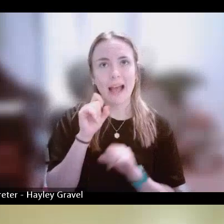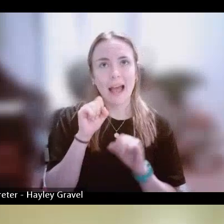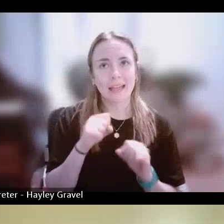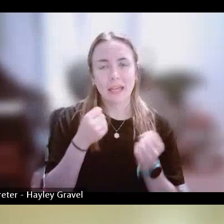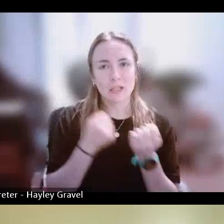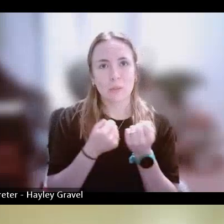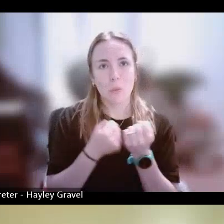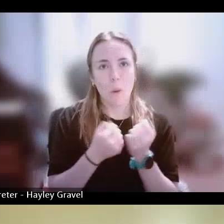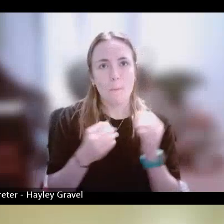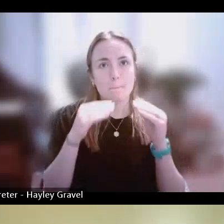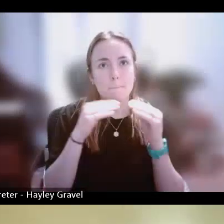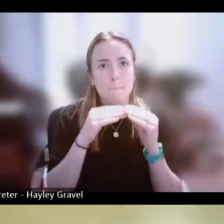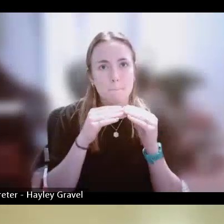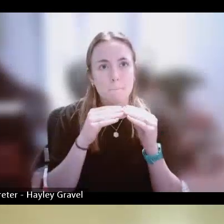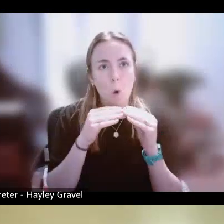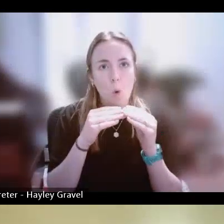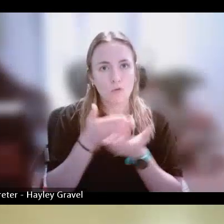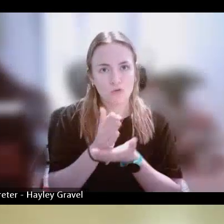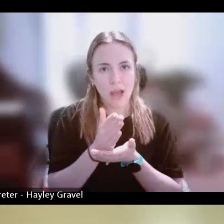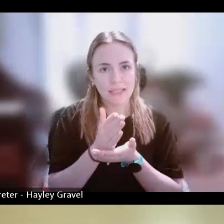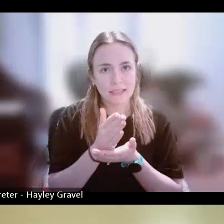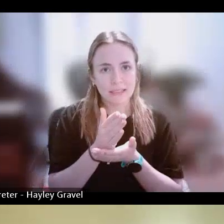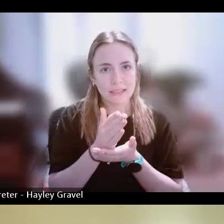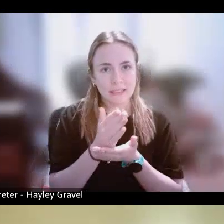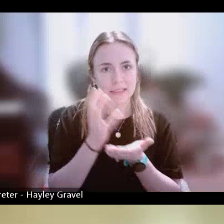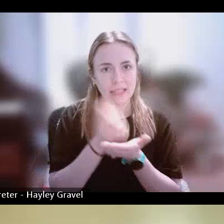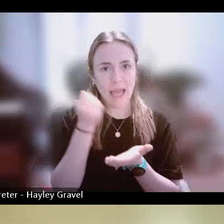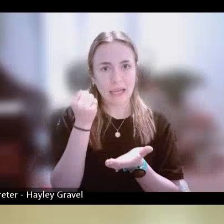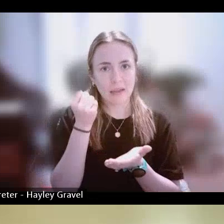I guess start taking more rights away.